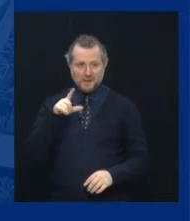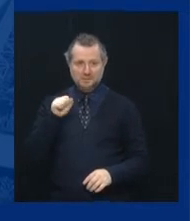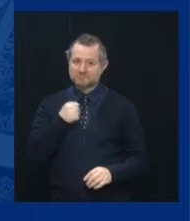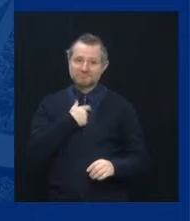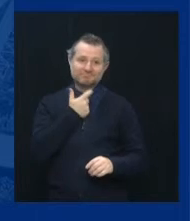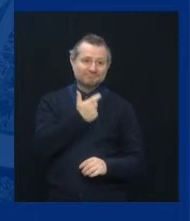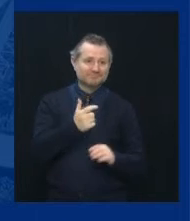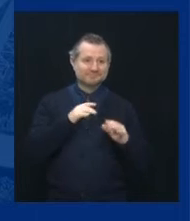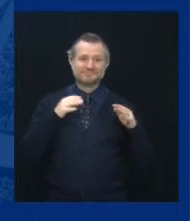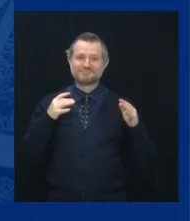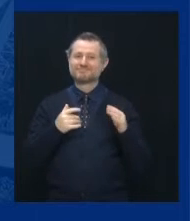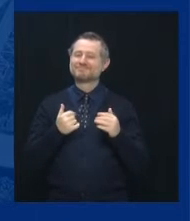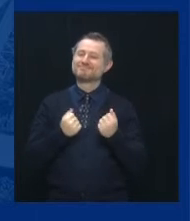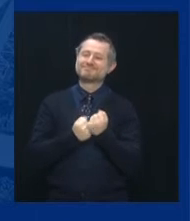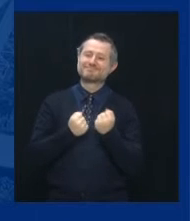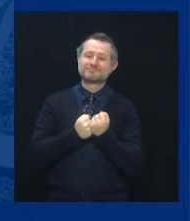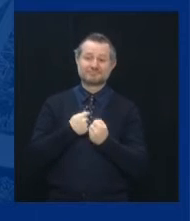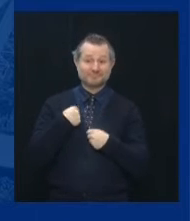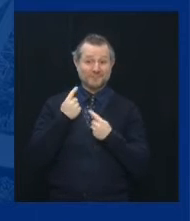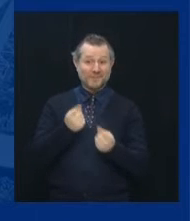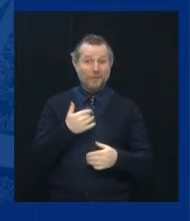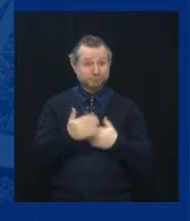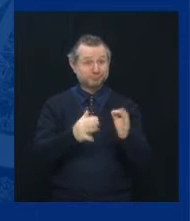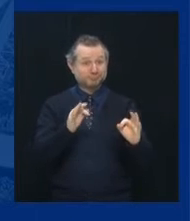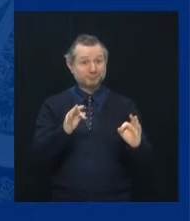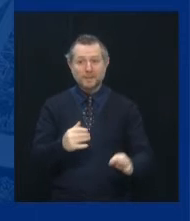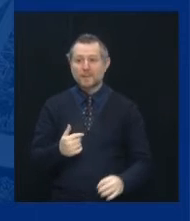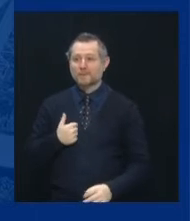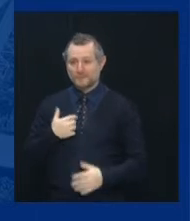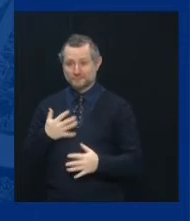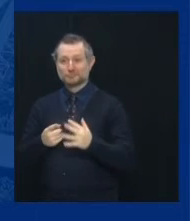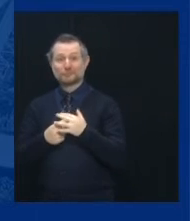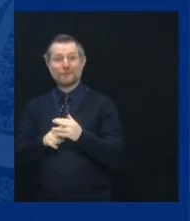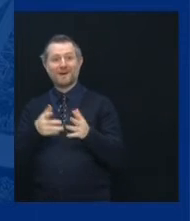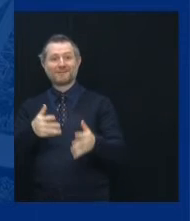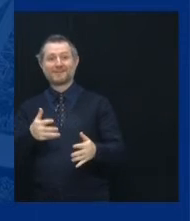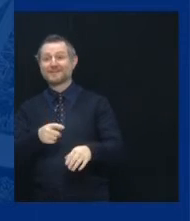great. We started the drive-through testing this morning.